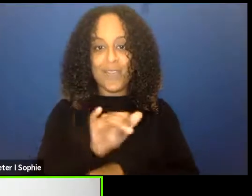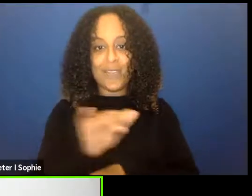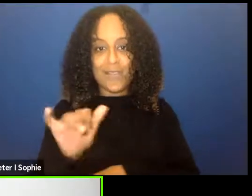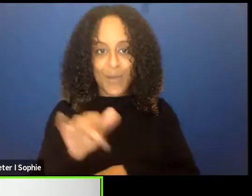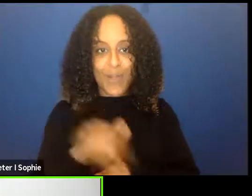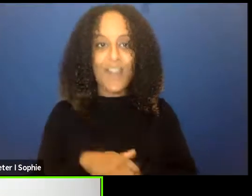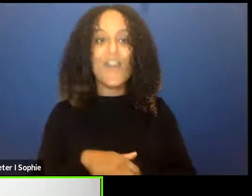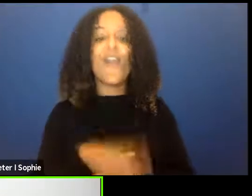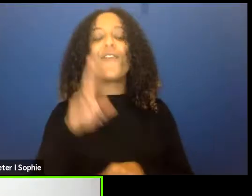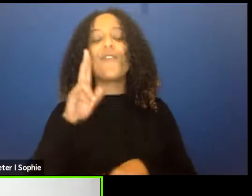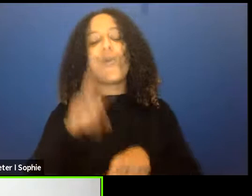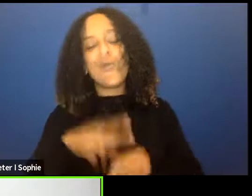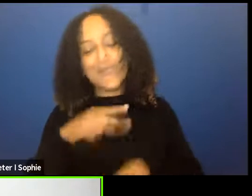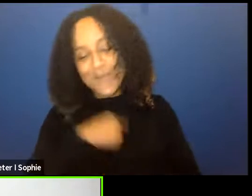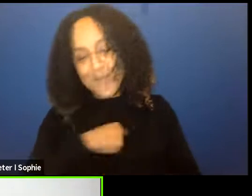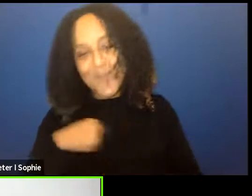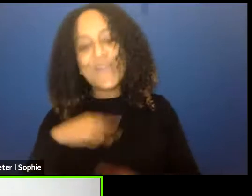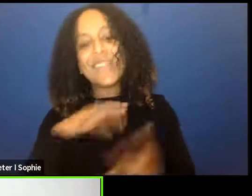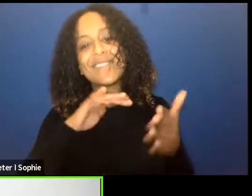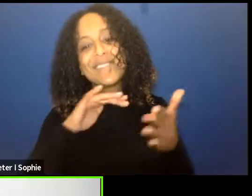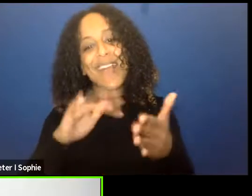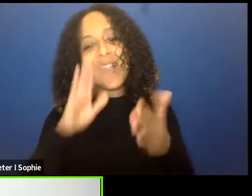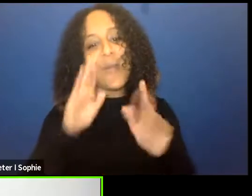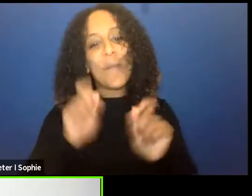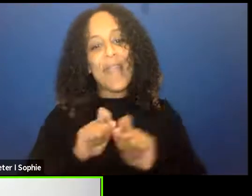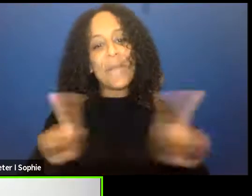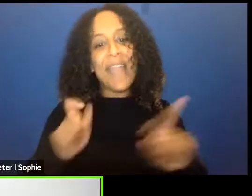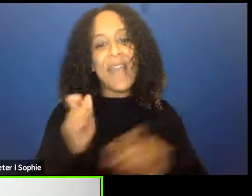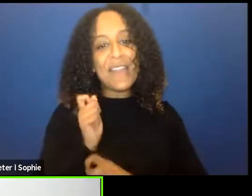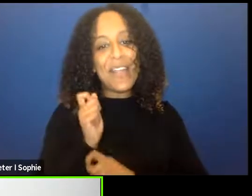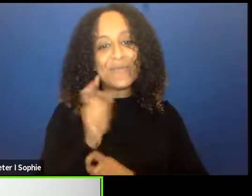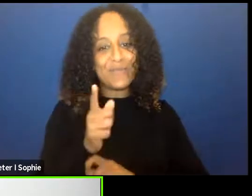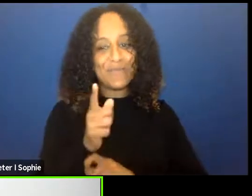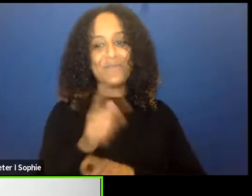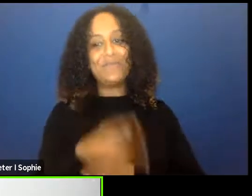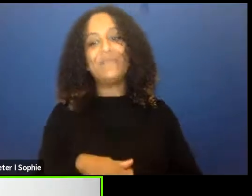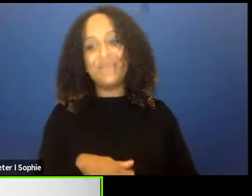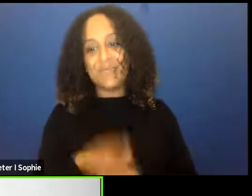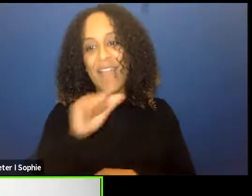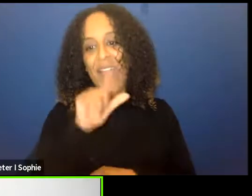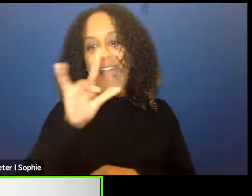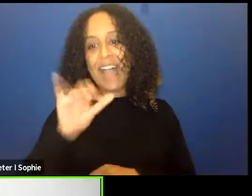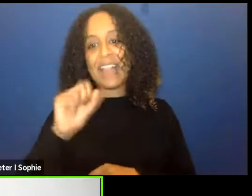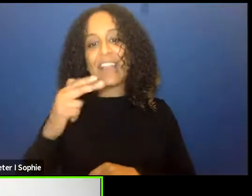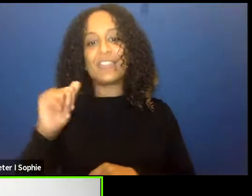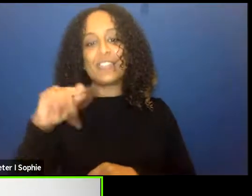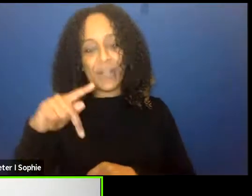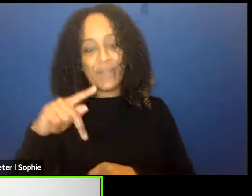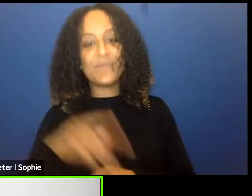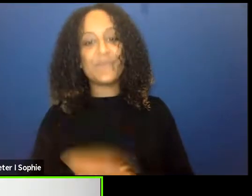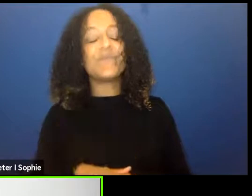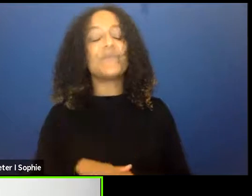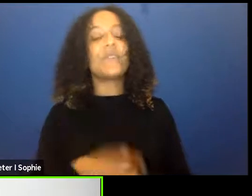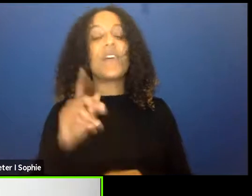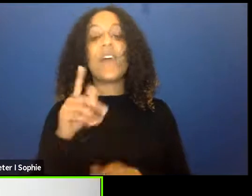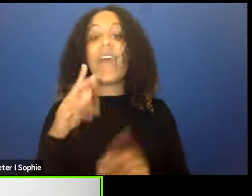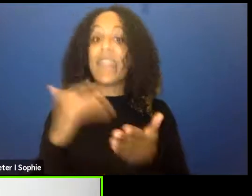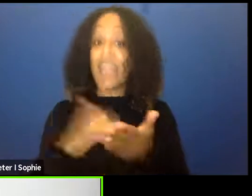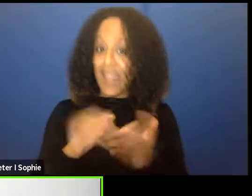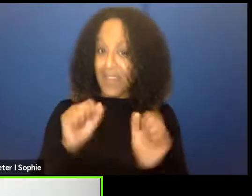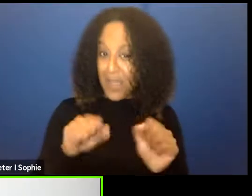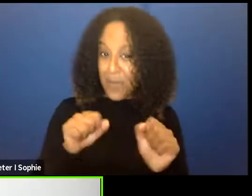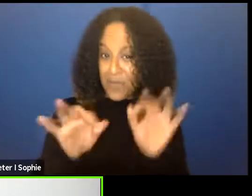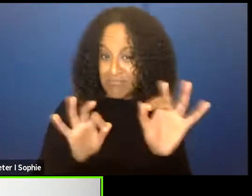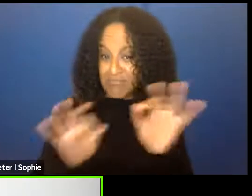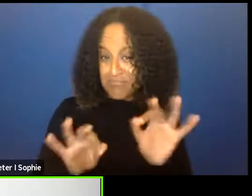course, that study will be coming out next year, our work on allyship. So we'll share more then. But can we talk a little bit about